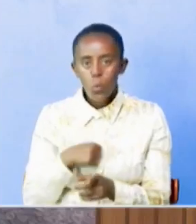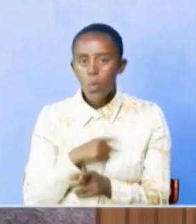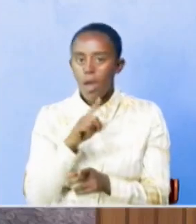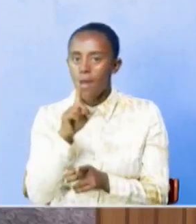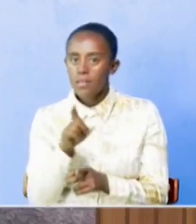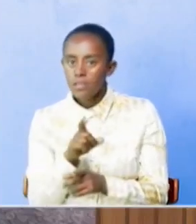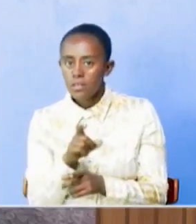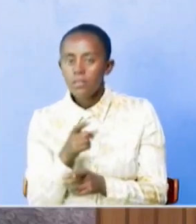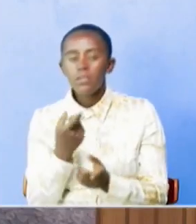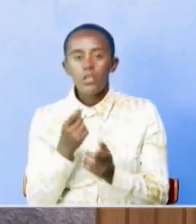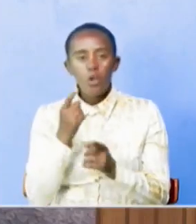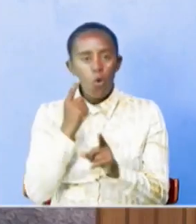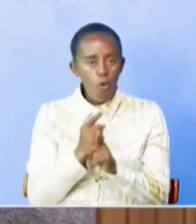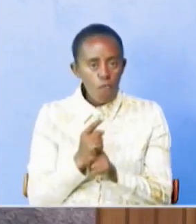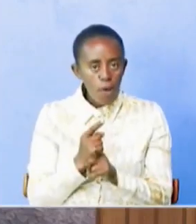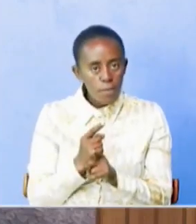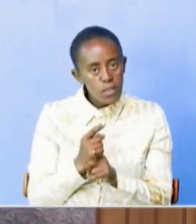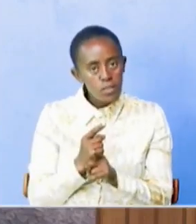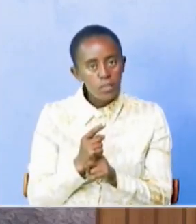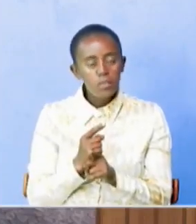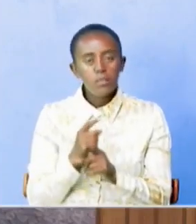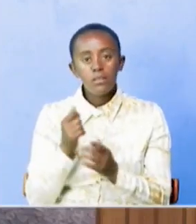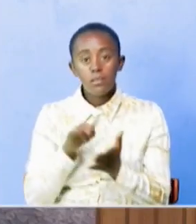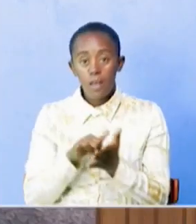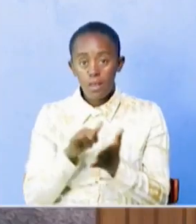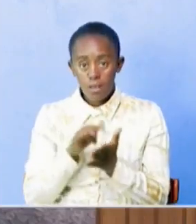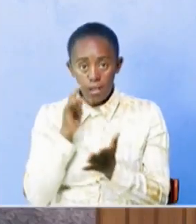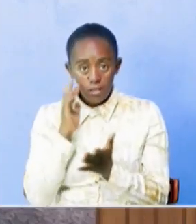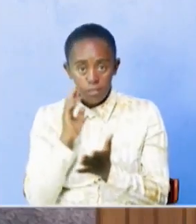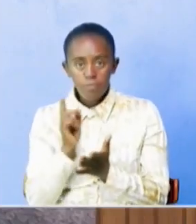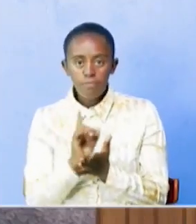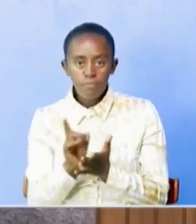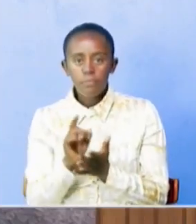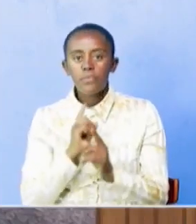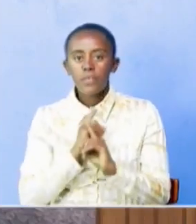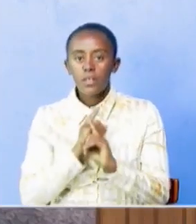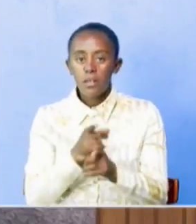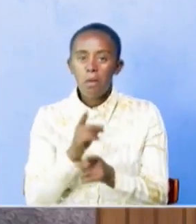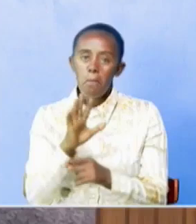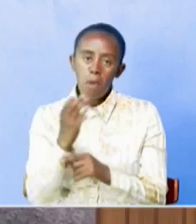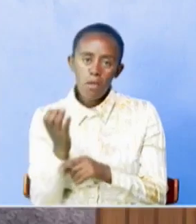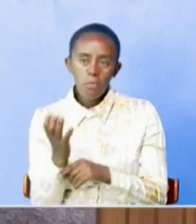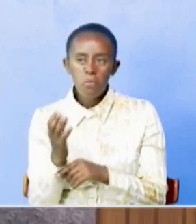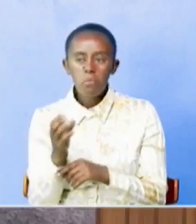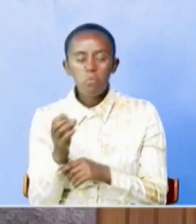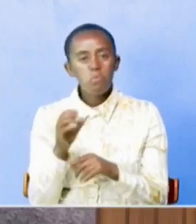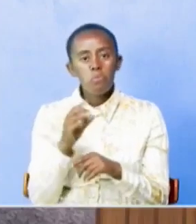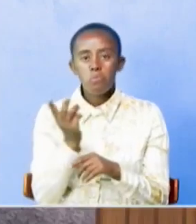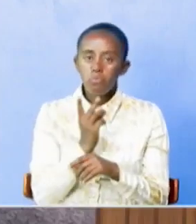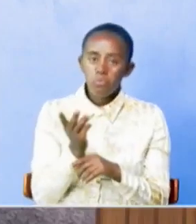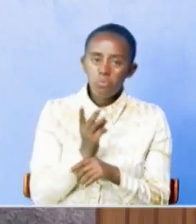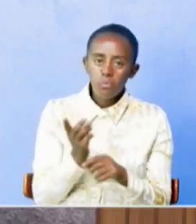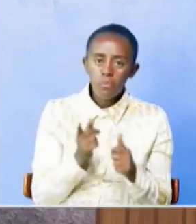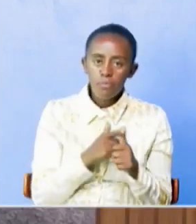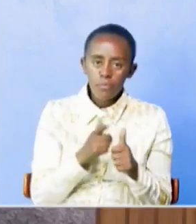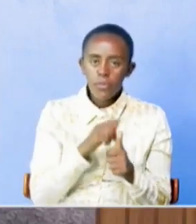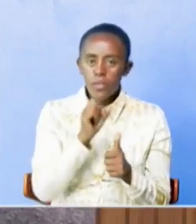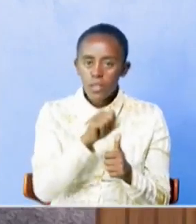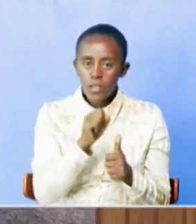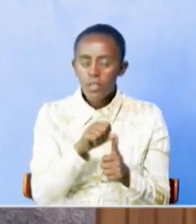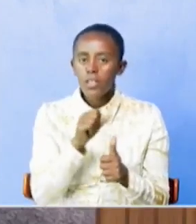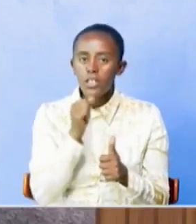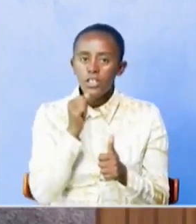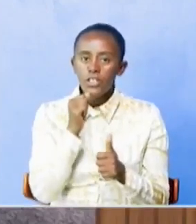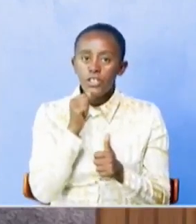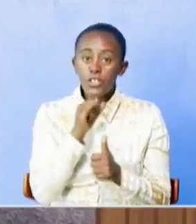asking confirmation. So in that case, the answer might be either way. It might be yes, she